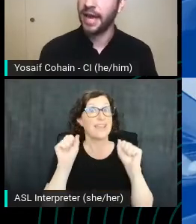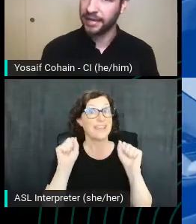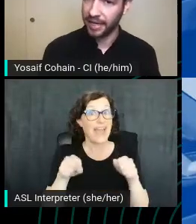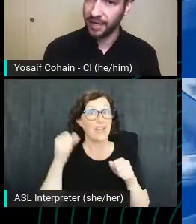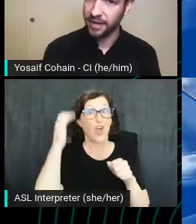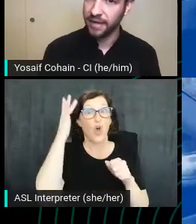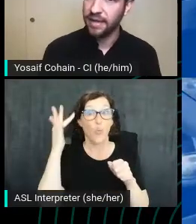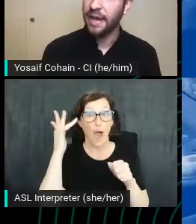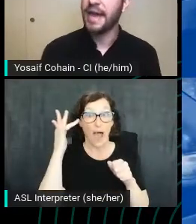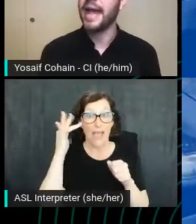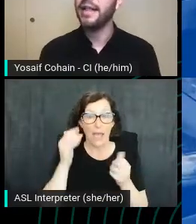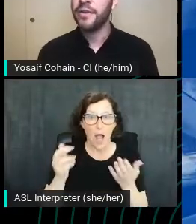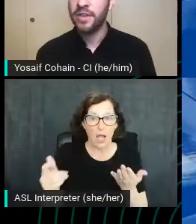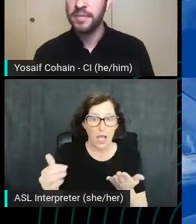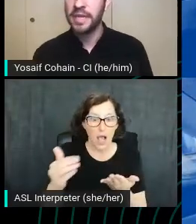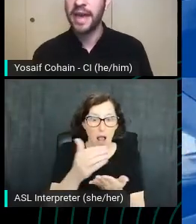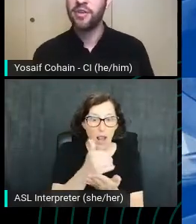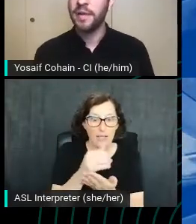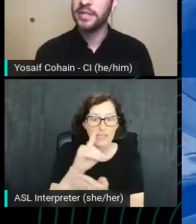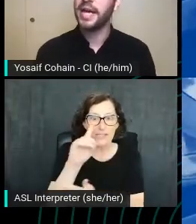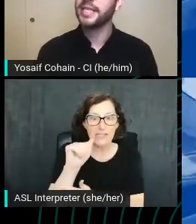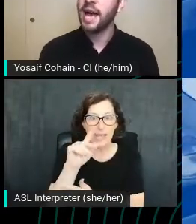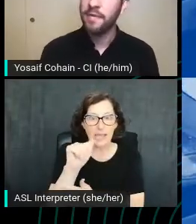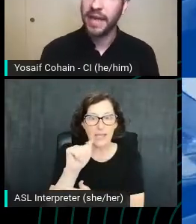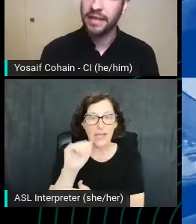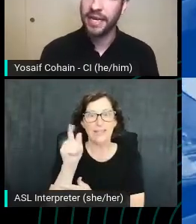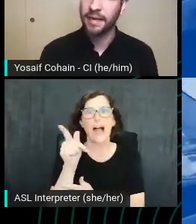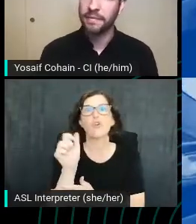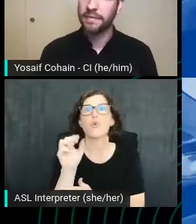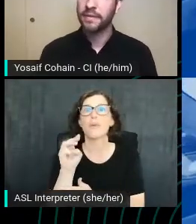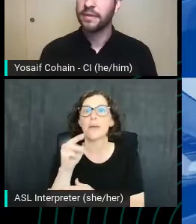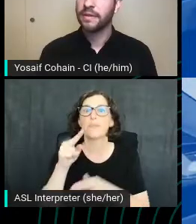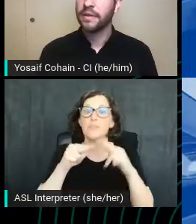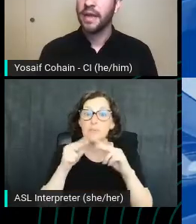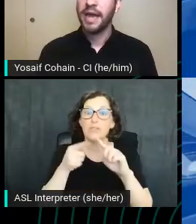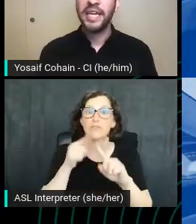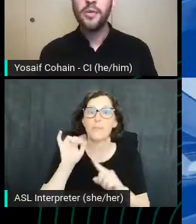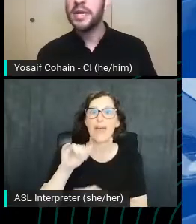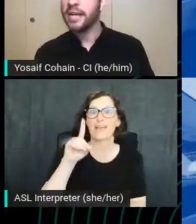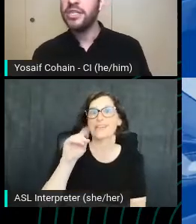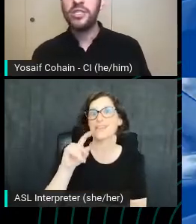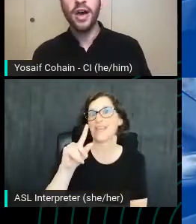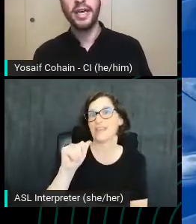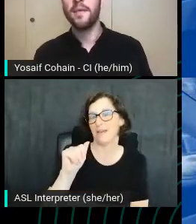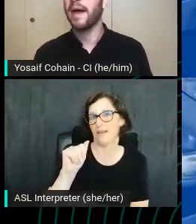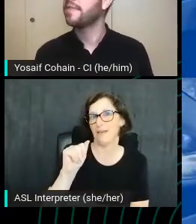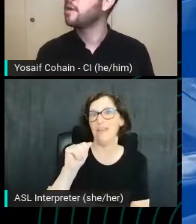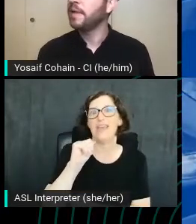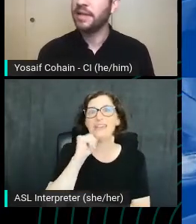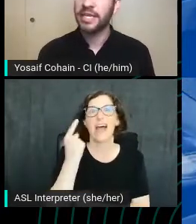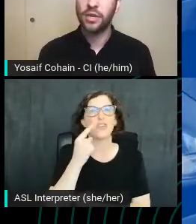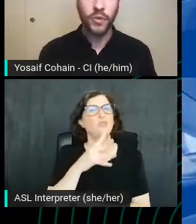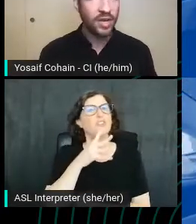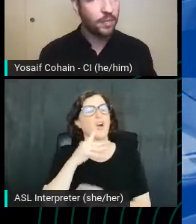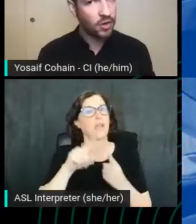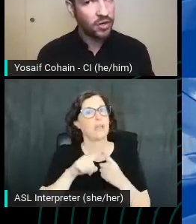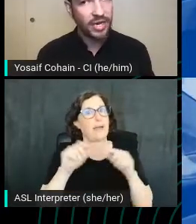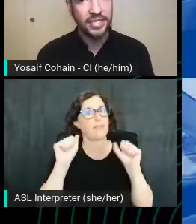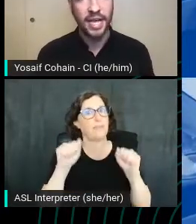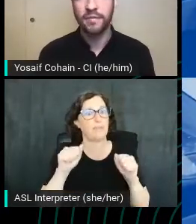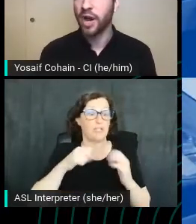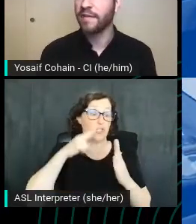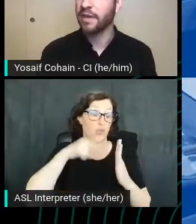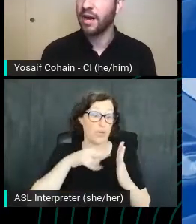that collect data and algorithms that are built on top of that data. And here we're not just talking about the ability to read a